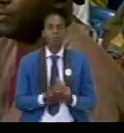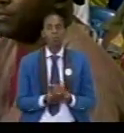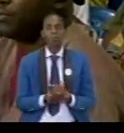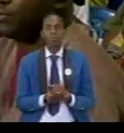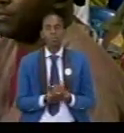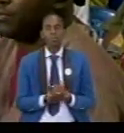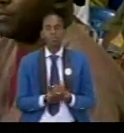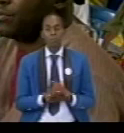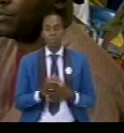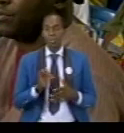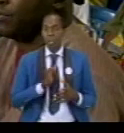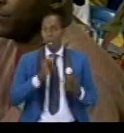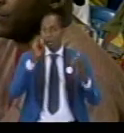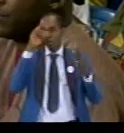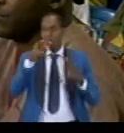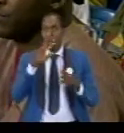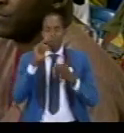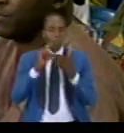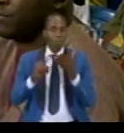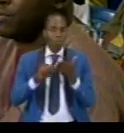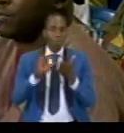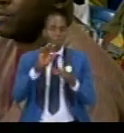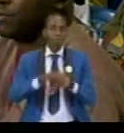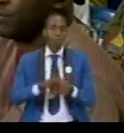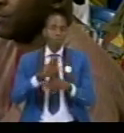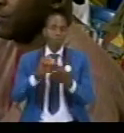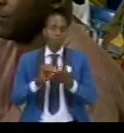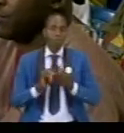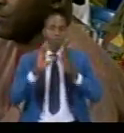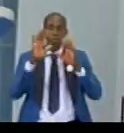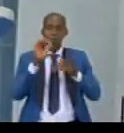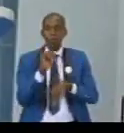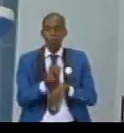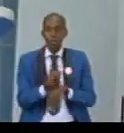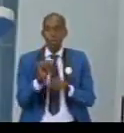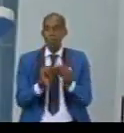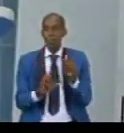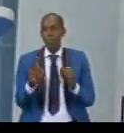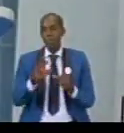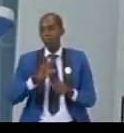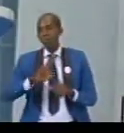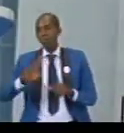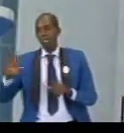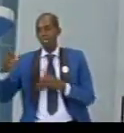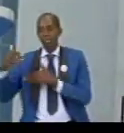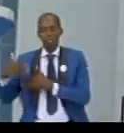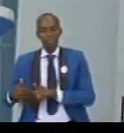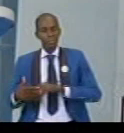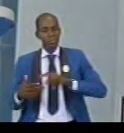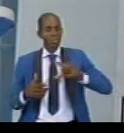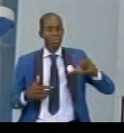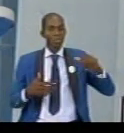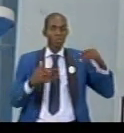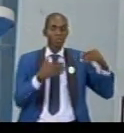your own miracle. All over there, on my right hand side, on my left hand side, far behind there, we're waiting for you. Come